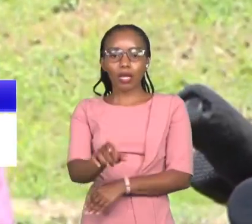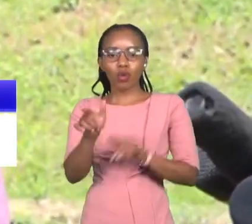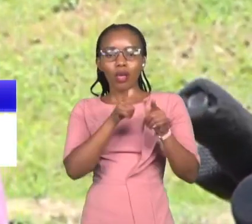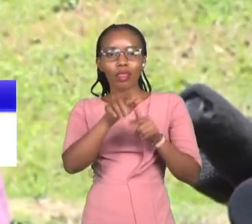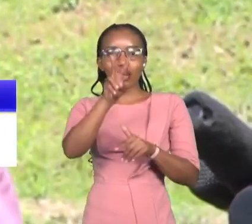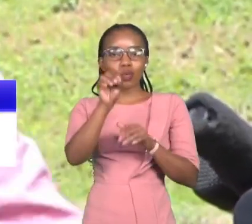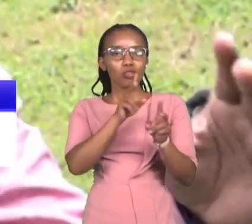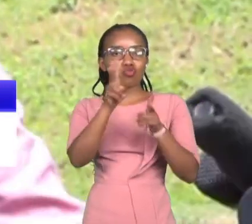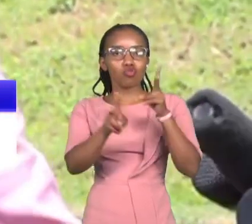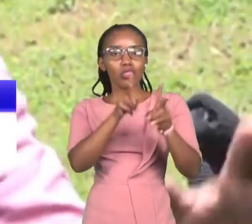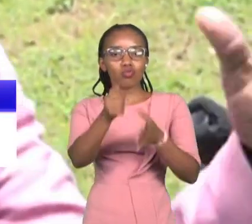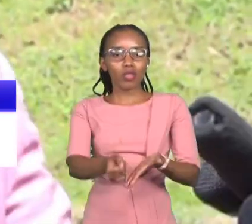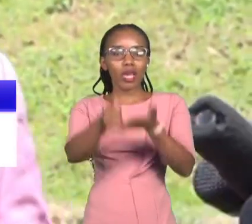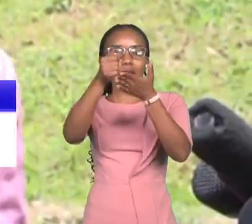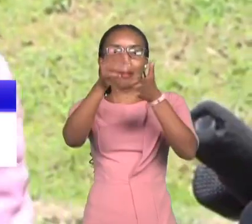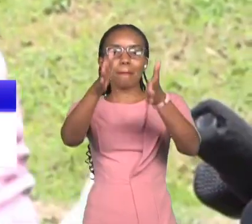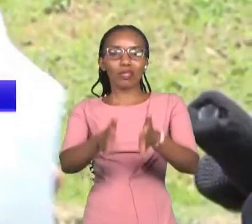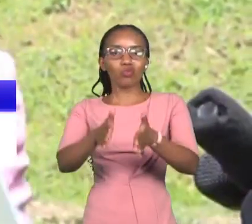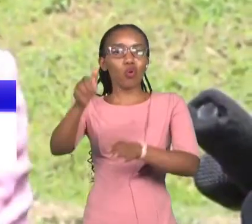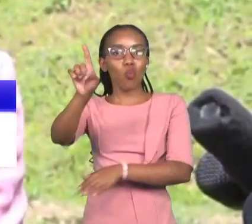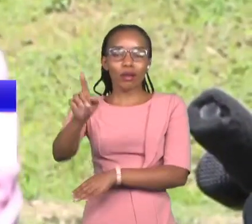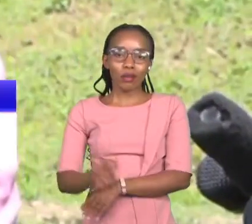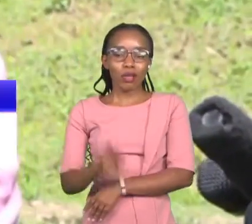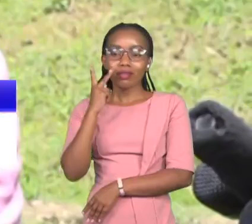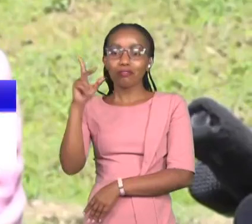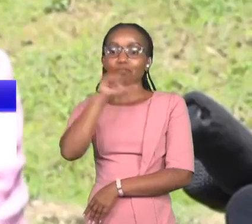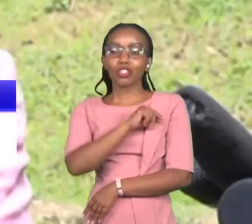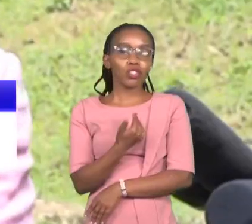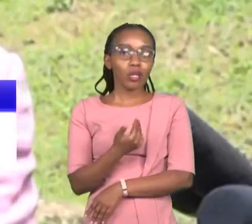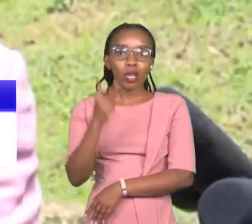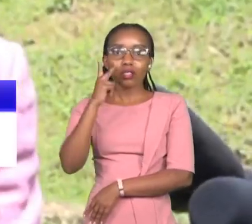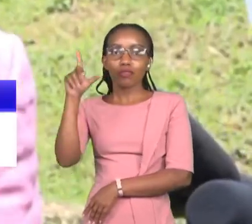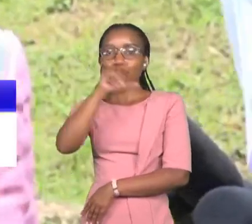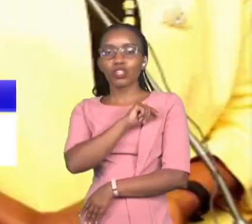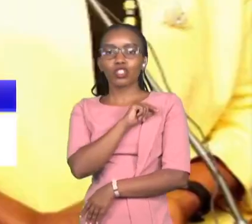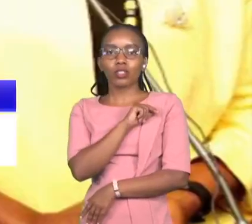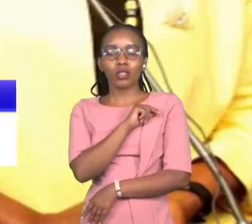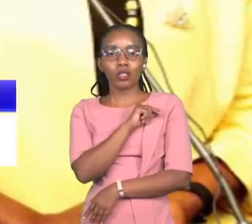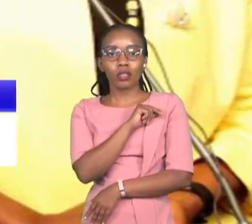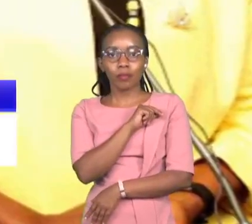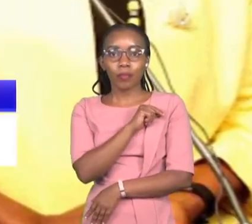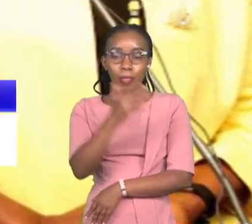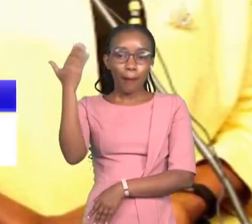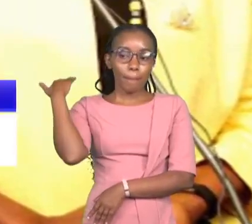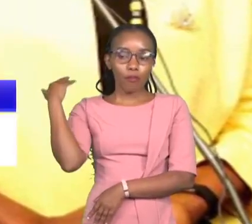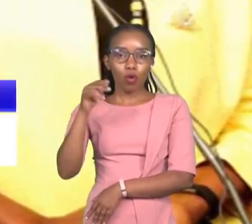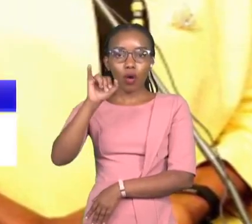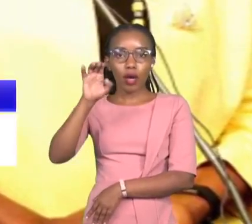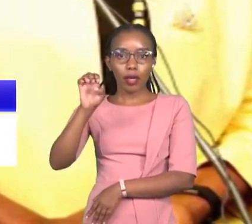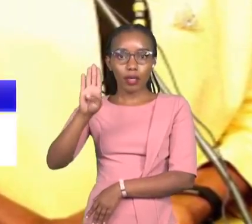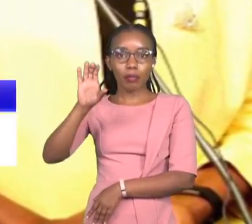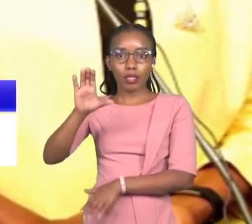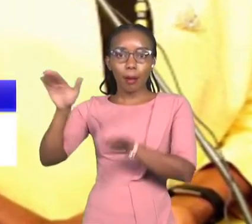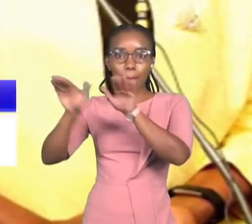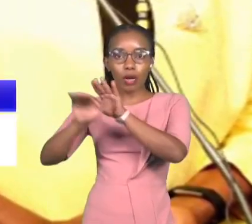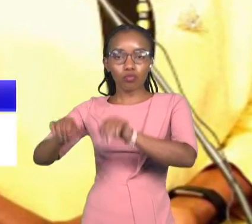2022 ikifika wasaidie candidate fulani, na tayari tushawaona wameshalalia upande mmoja. Former IEBC Vice